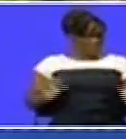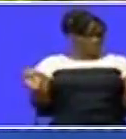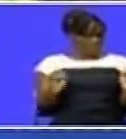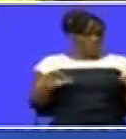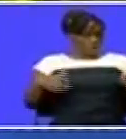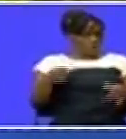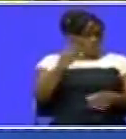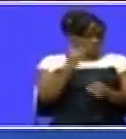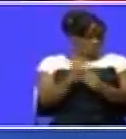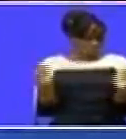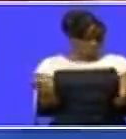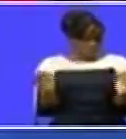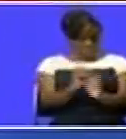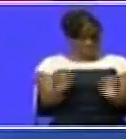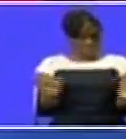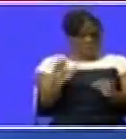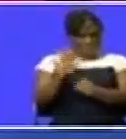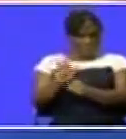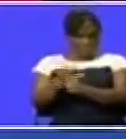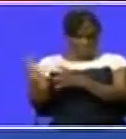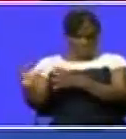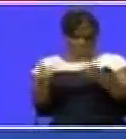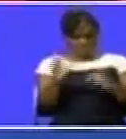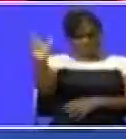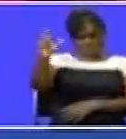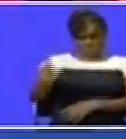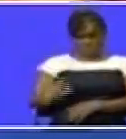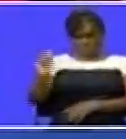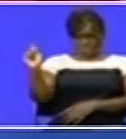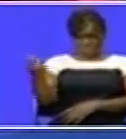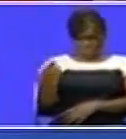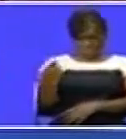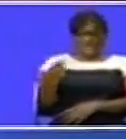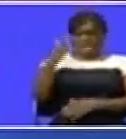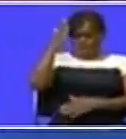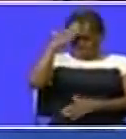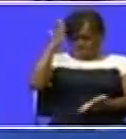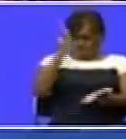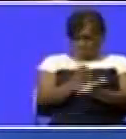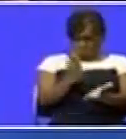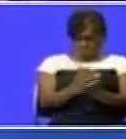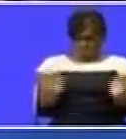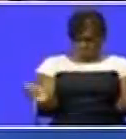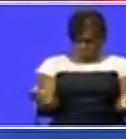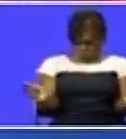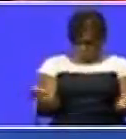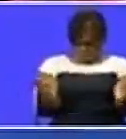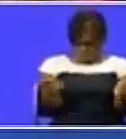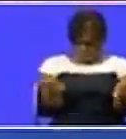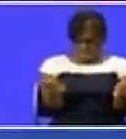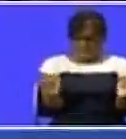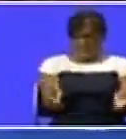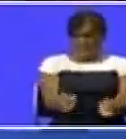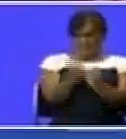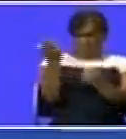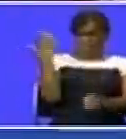you're practicing witchcraft. Many communities living at the coast of Kenya attest to the existence of dark forces. These incidents that